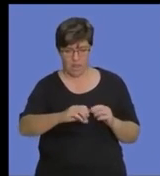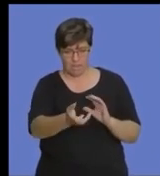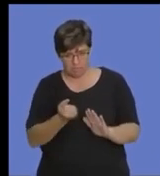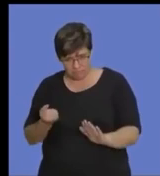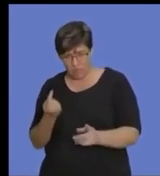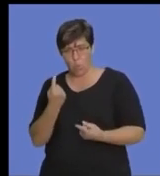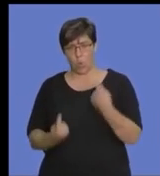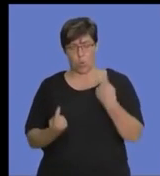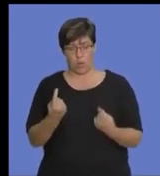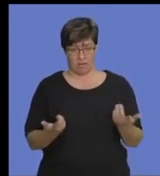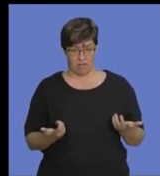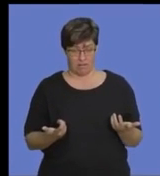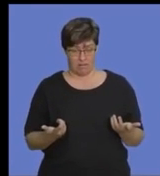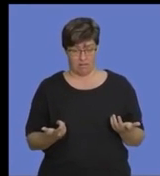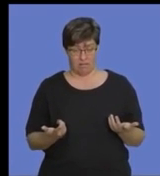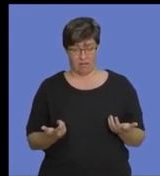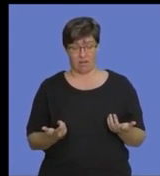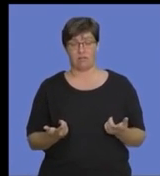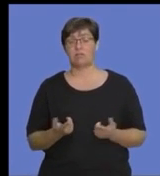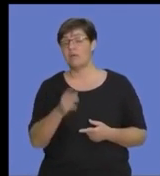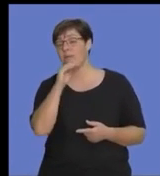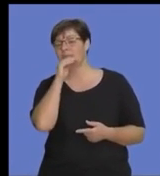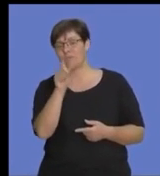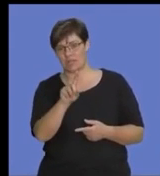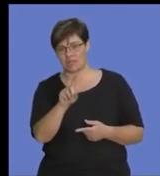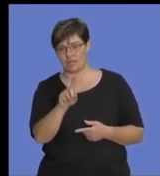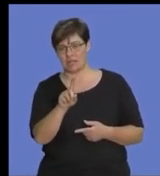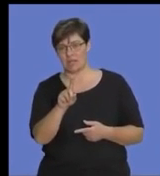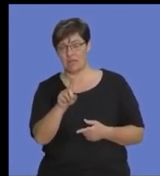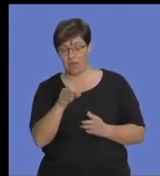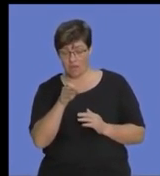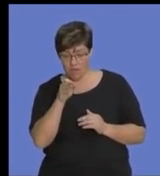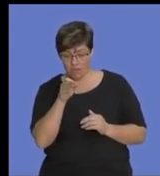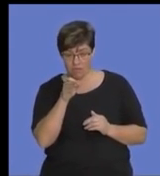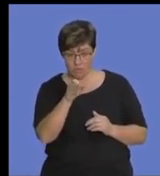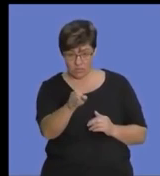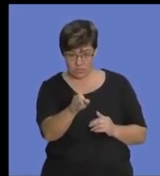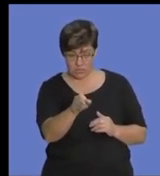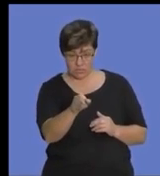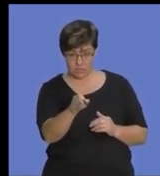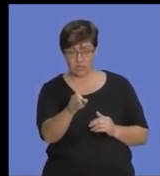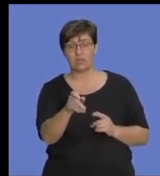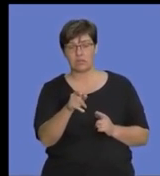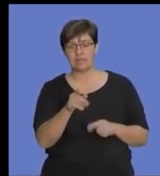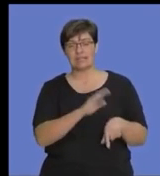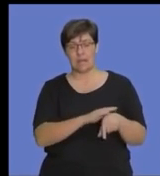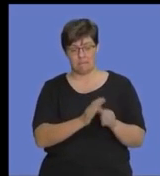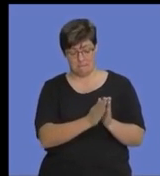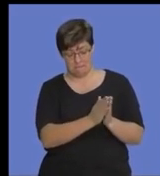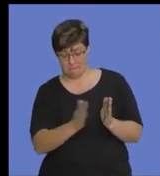But what this means specifically is that when you're moving forward, you n times,